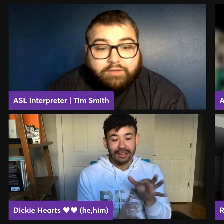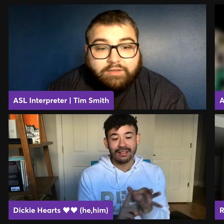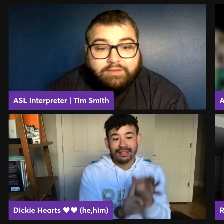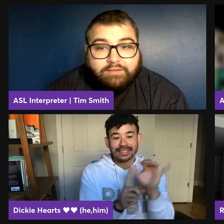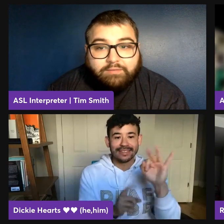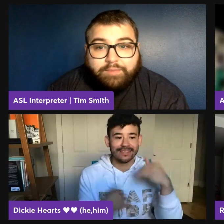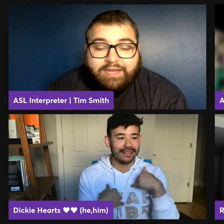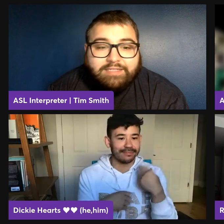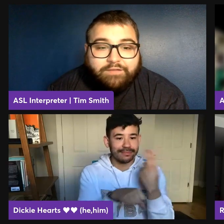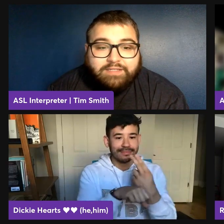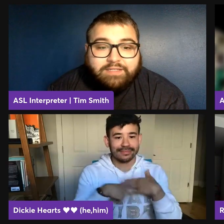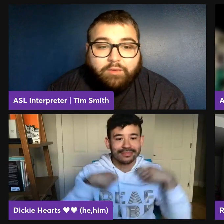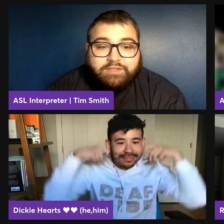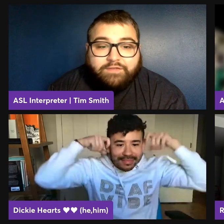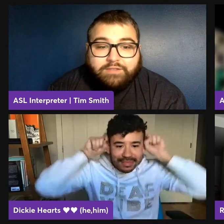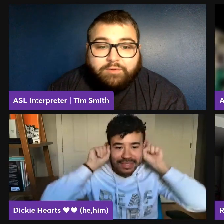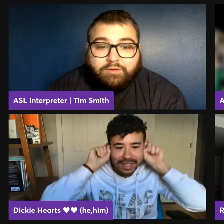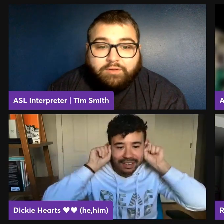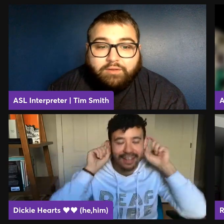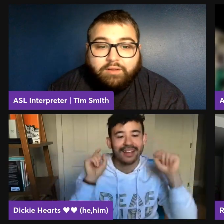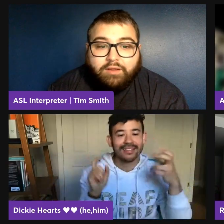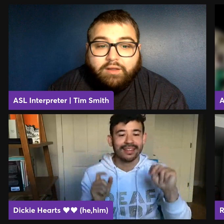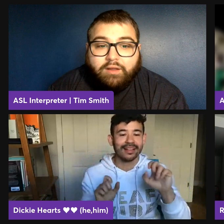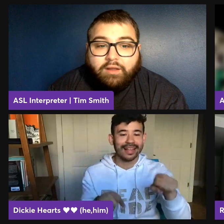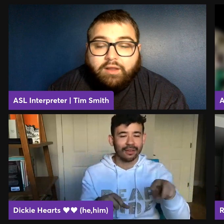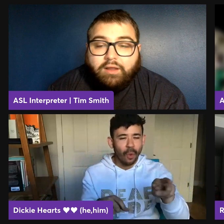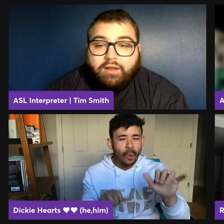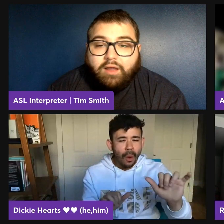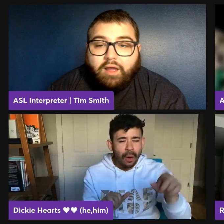You know, being deaf is not always a visible